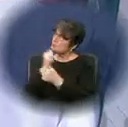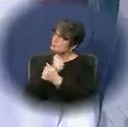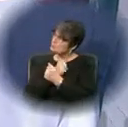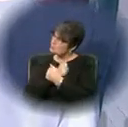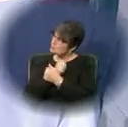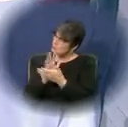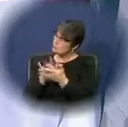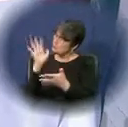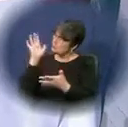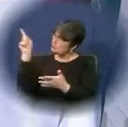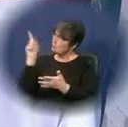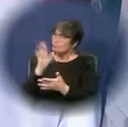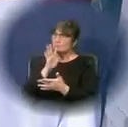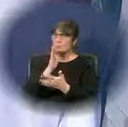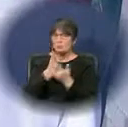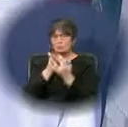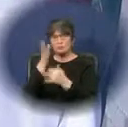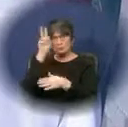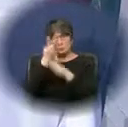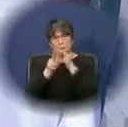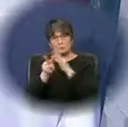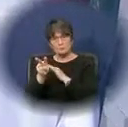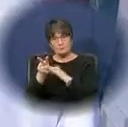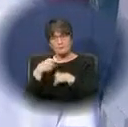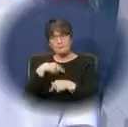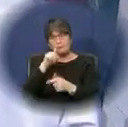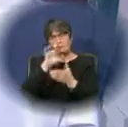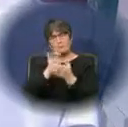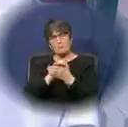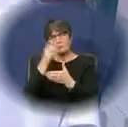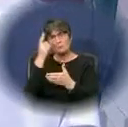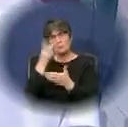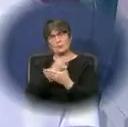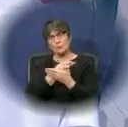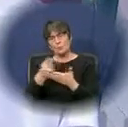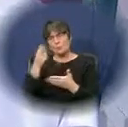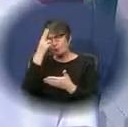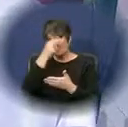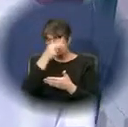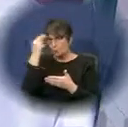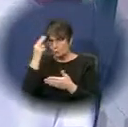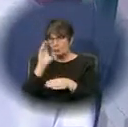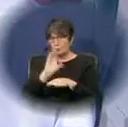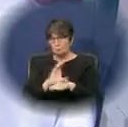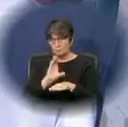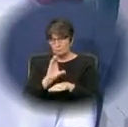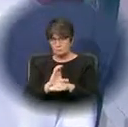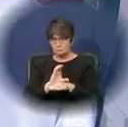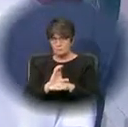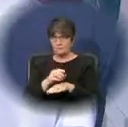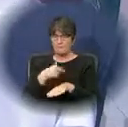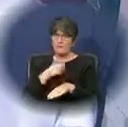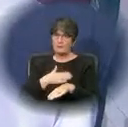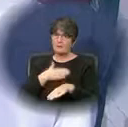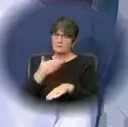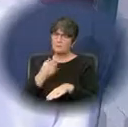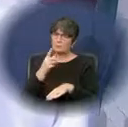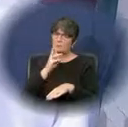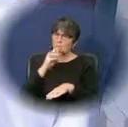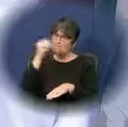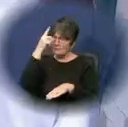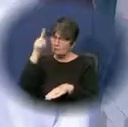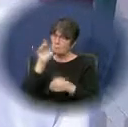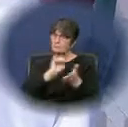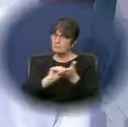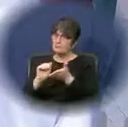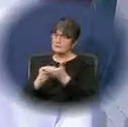glorified, who has spoken through the prophets. I believe in one holy, Catholic, and apostolic church. I confess one baptism for